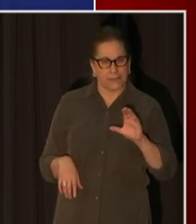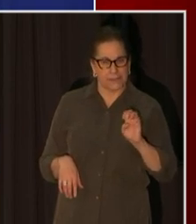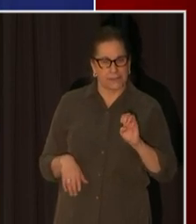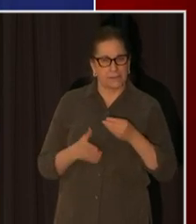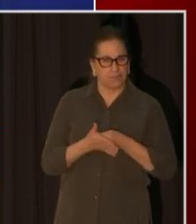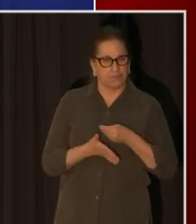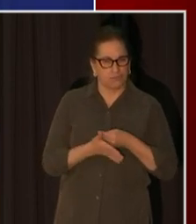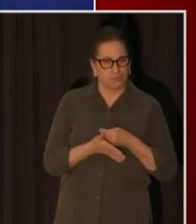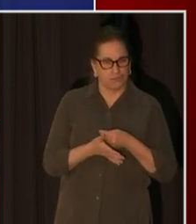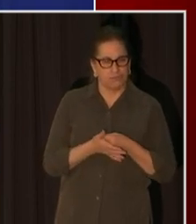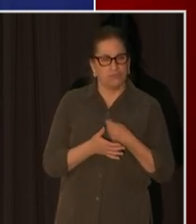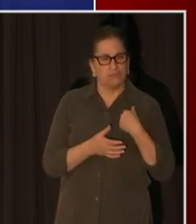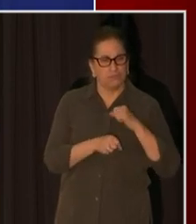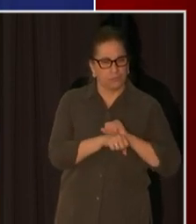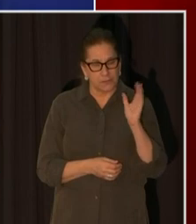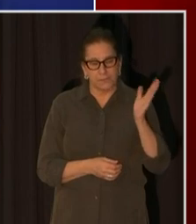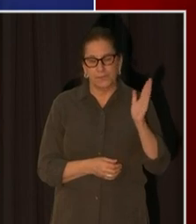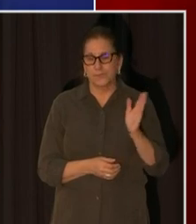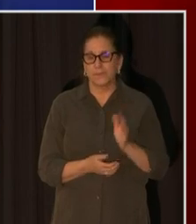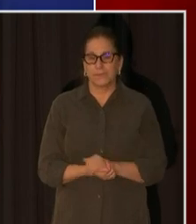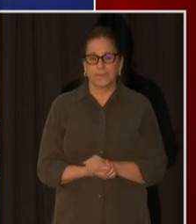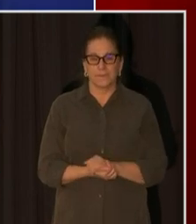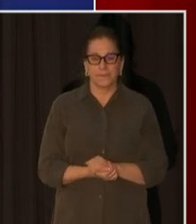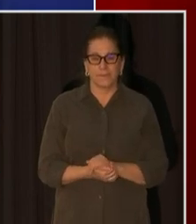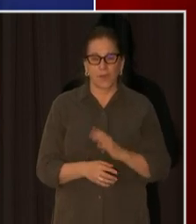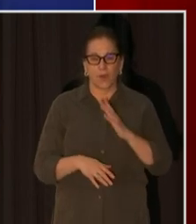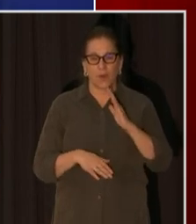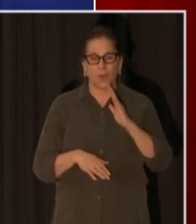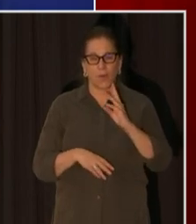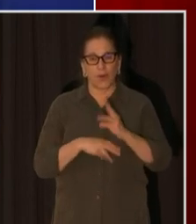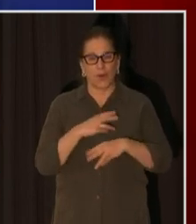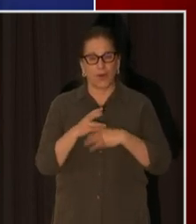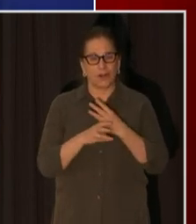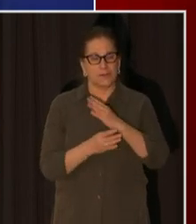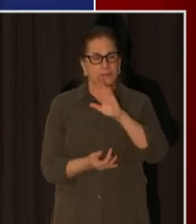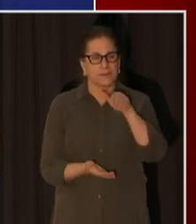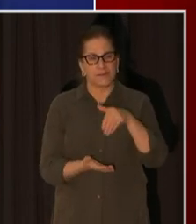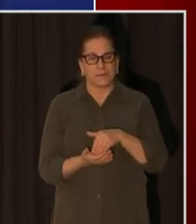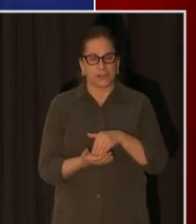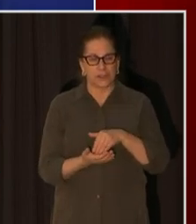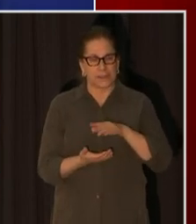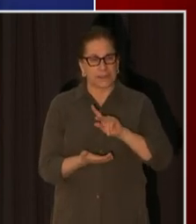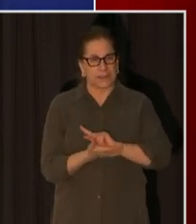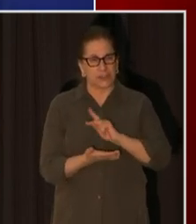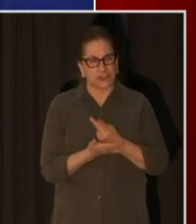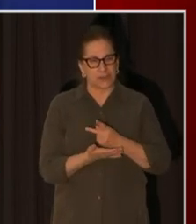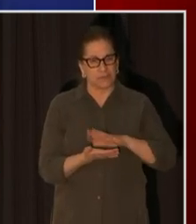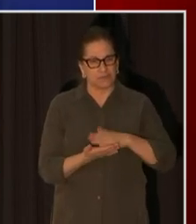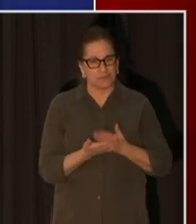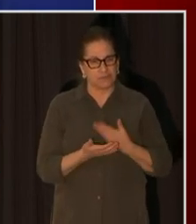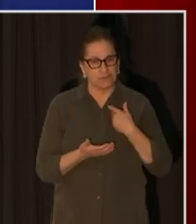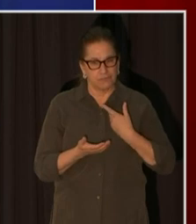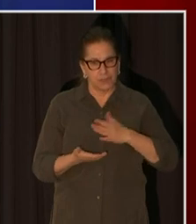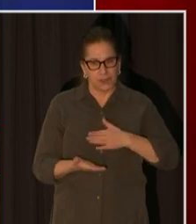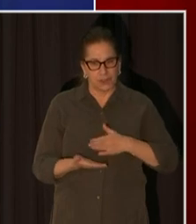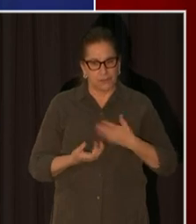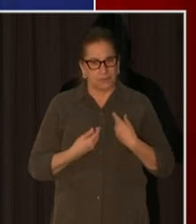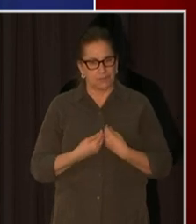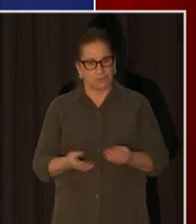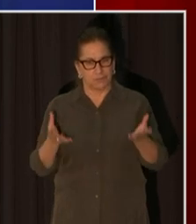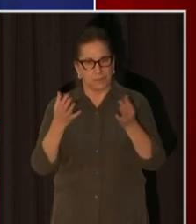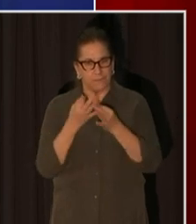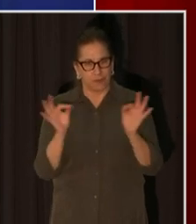several calls and emails with the White House Public Liaison's Office, the Congressional Black